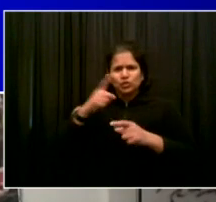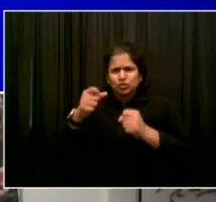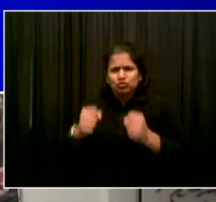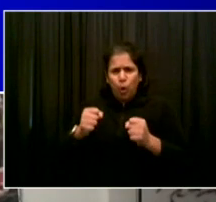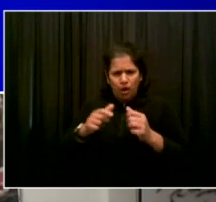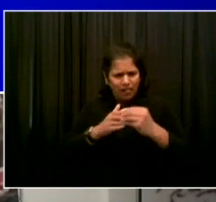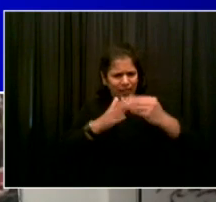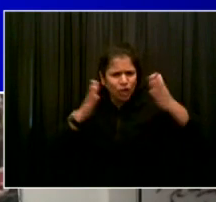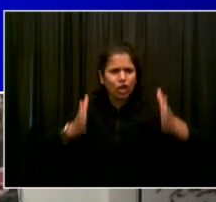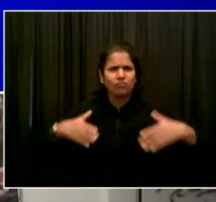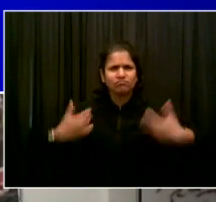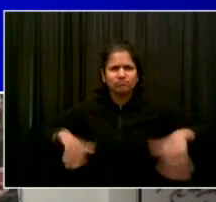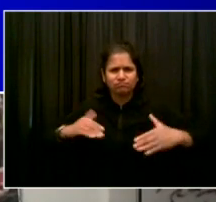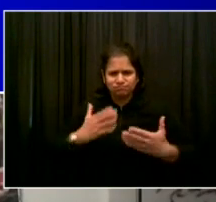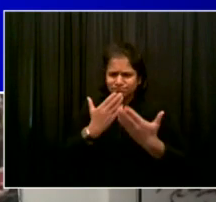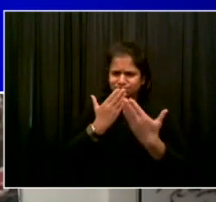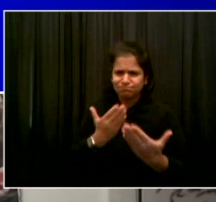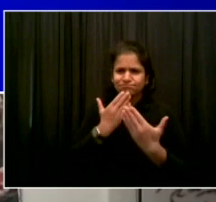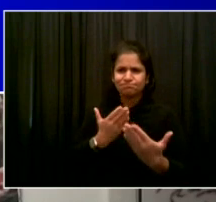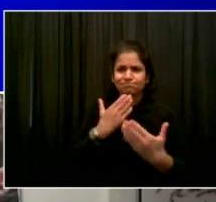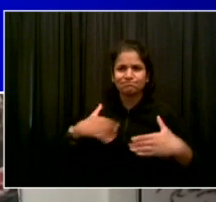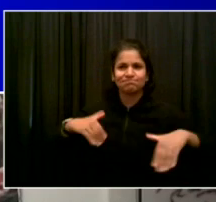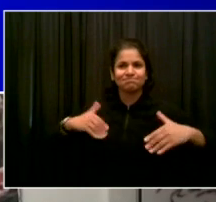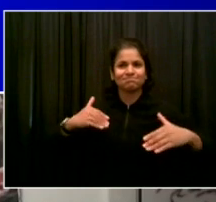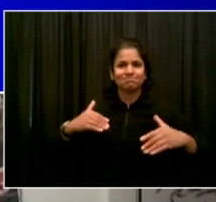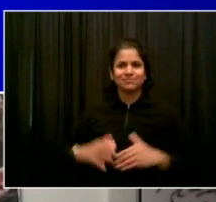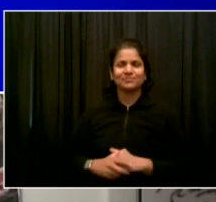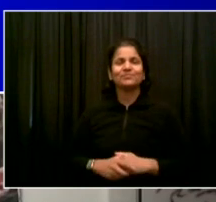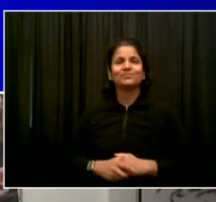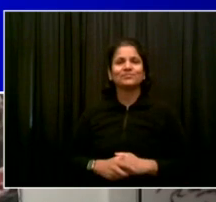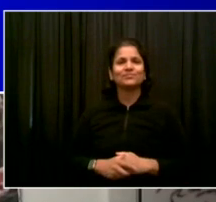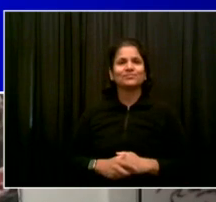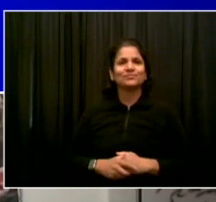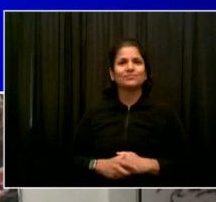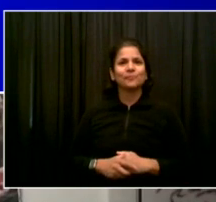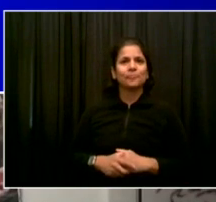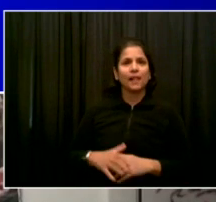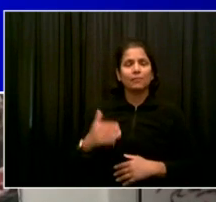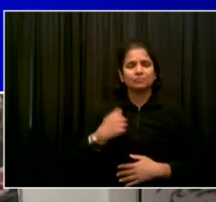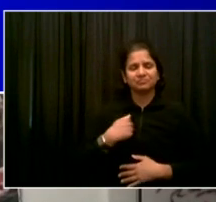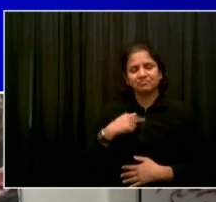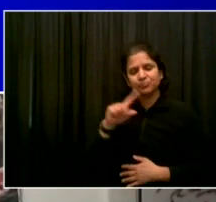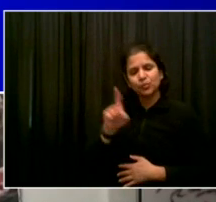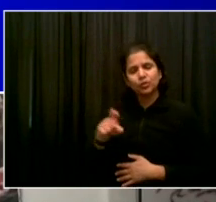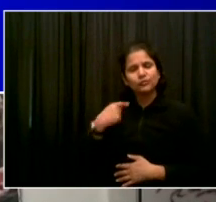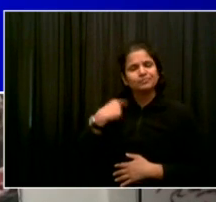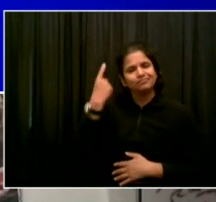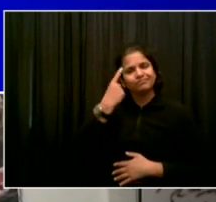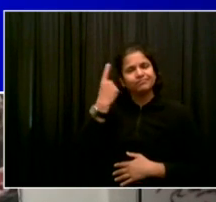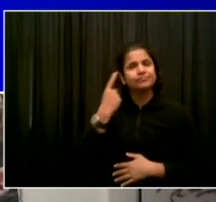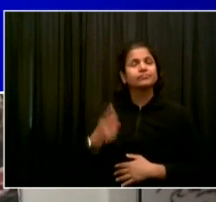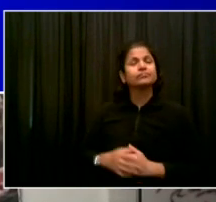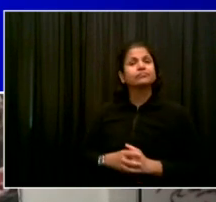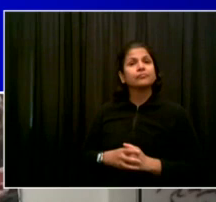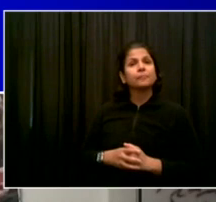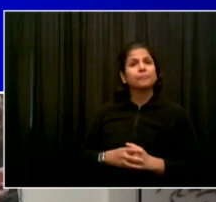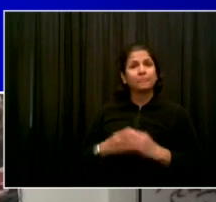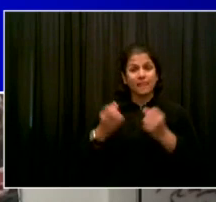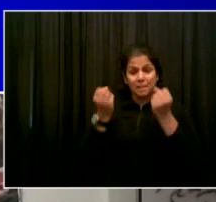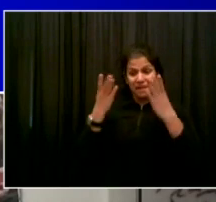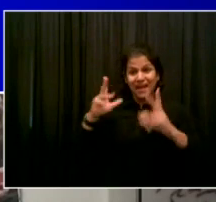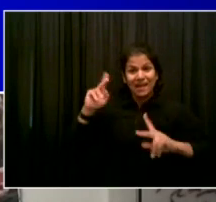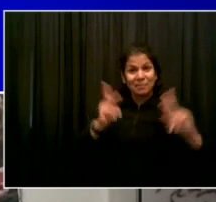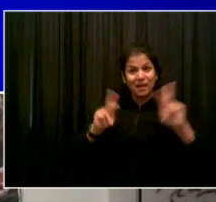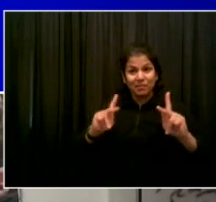my heart for that. And Bill, a lot of people, including a lot of younger people, my kids'